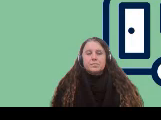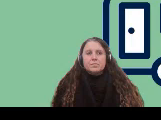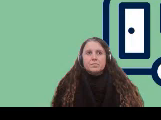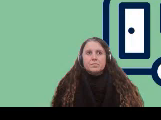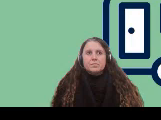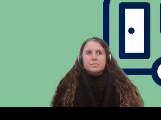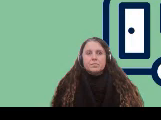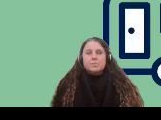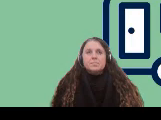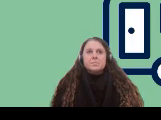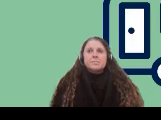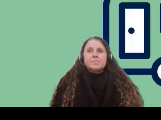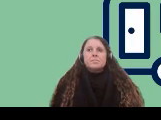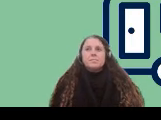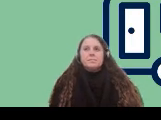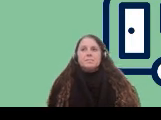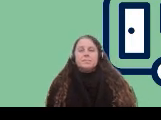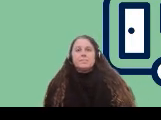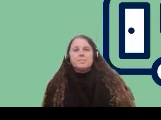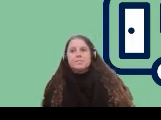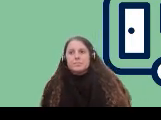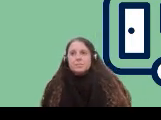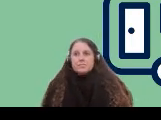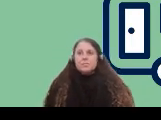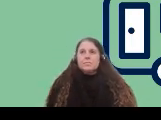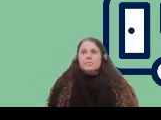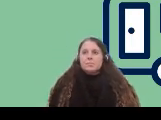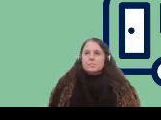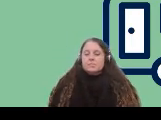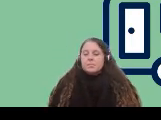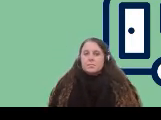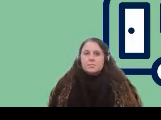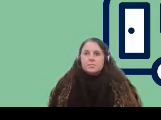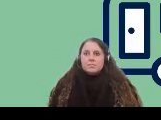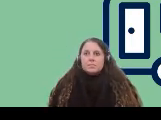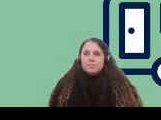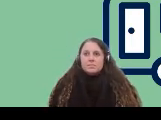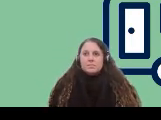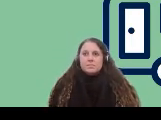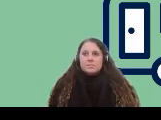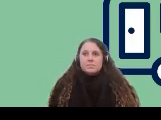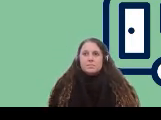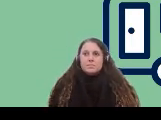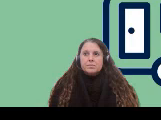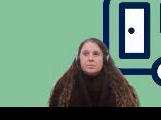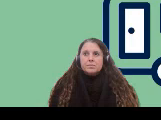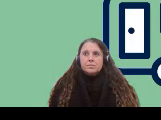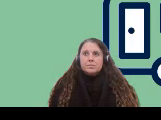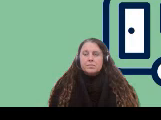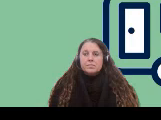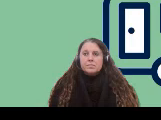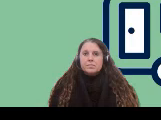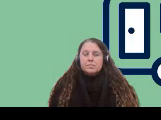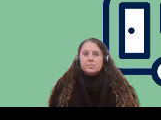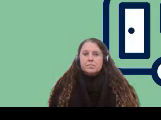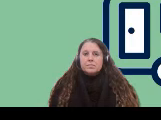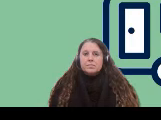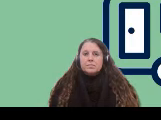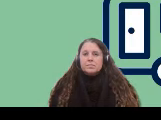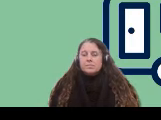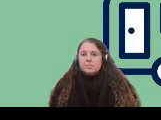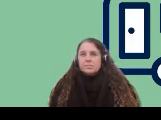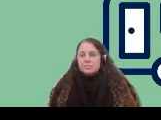remuneration options that are included from an employee's ordinary pay. So annual leave,